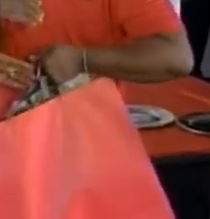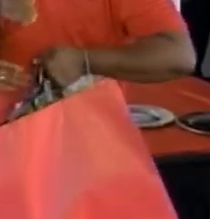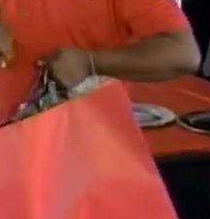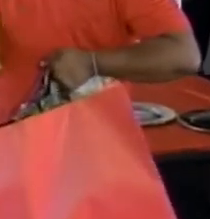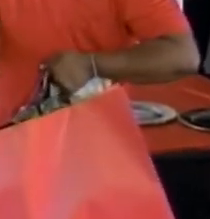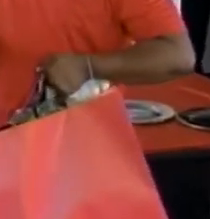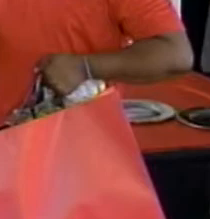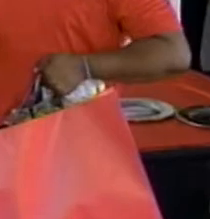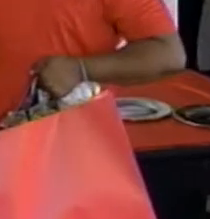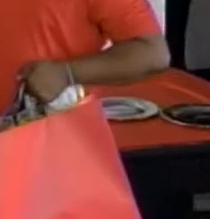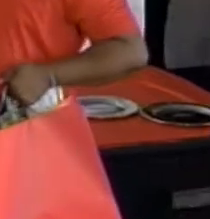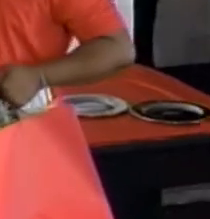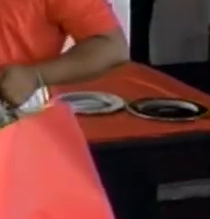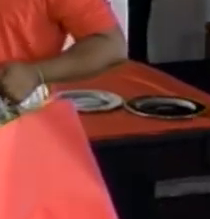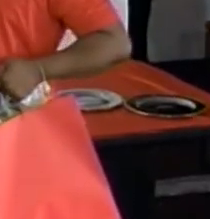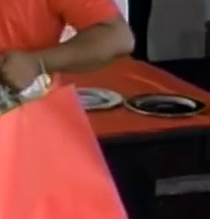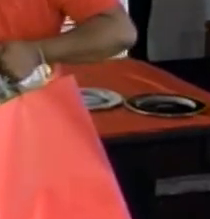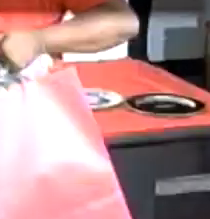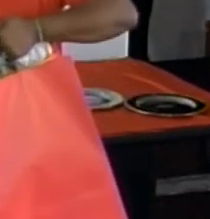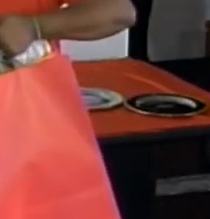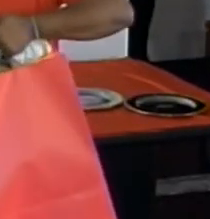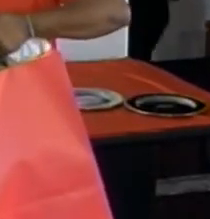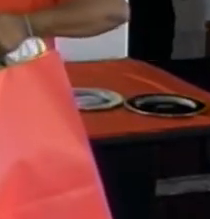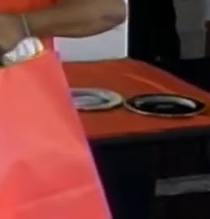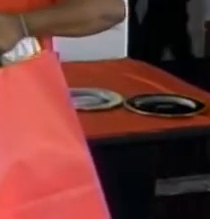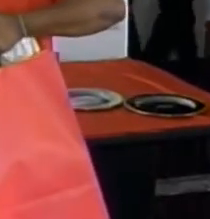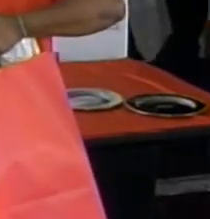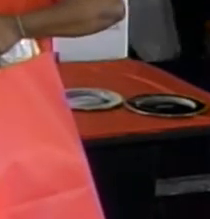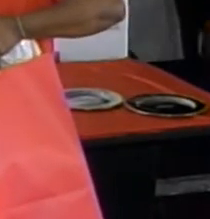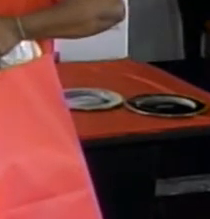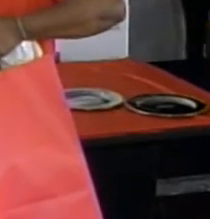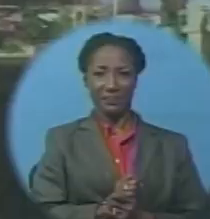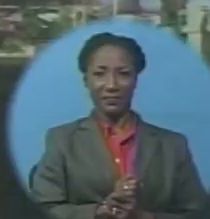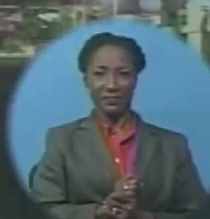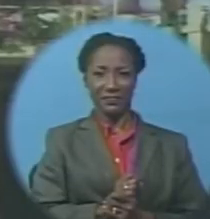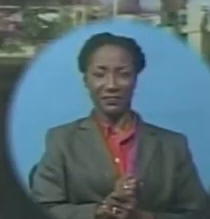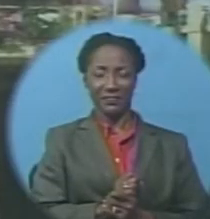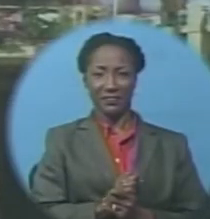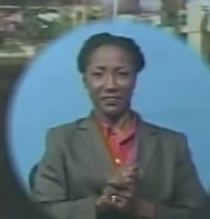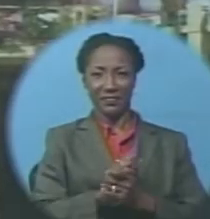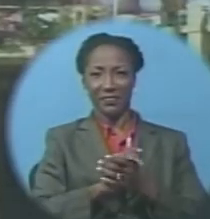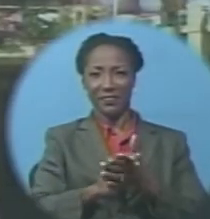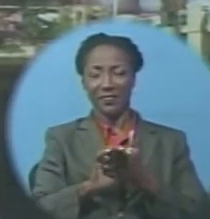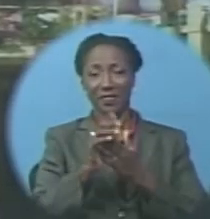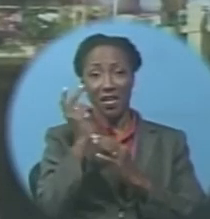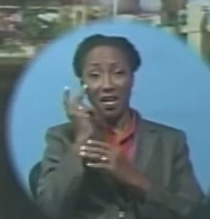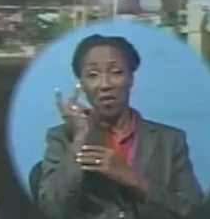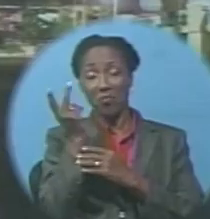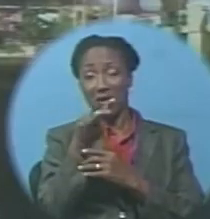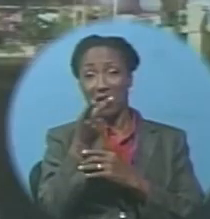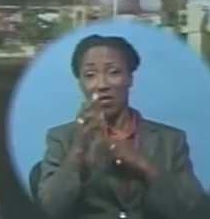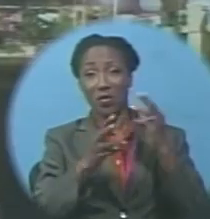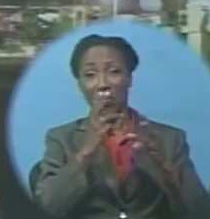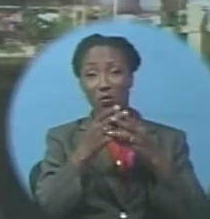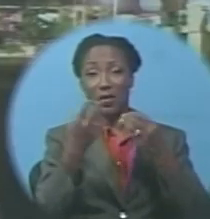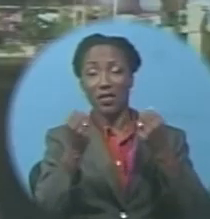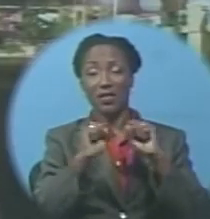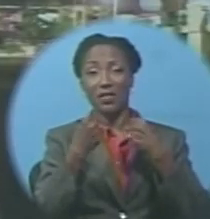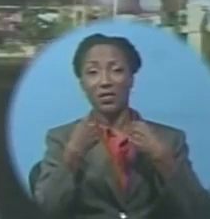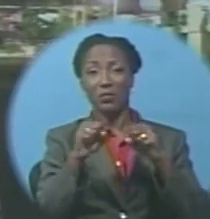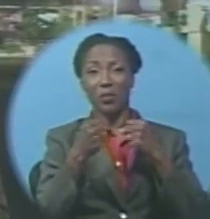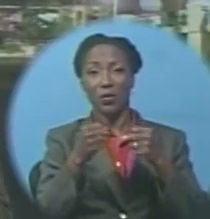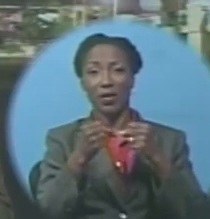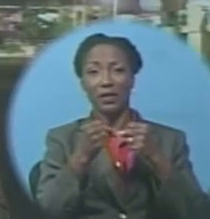role as a team coach Brian Phillips, CBC News A peek into the world of sports is just ahead But